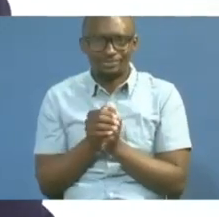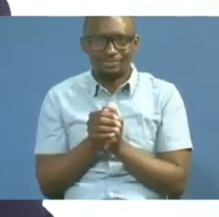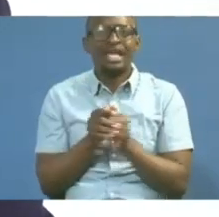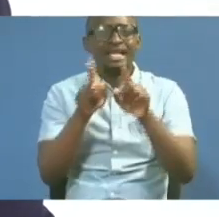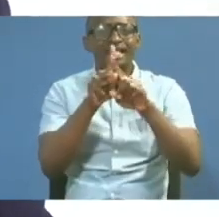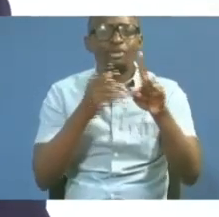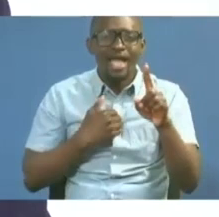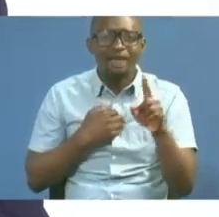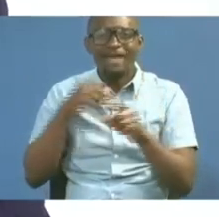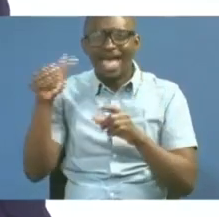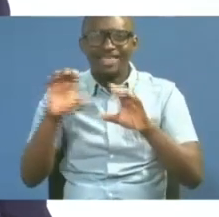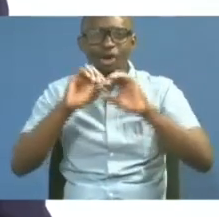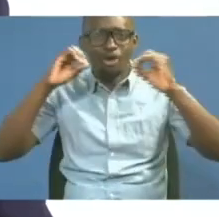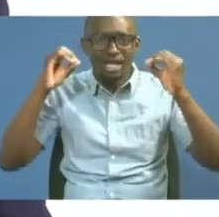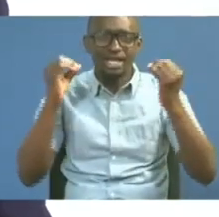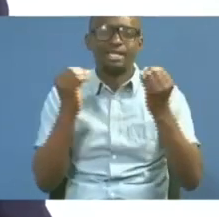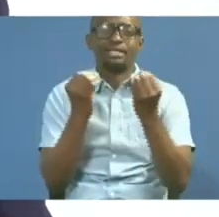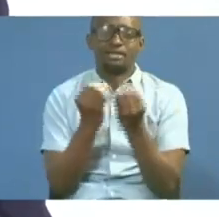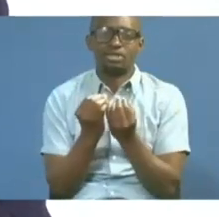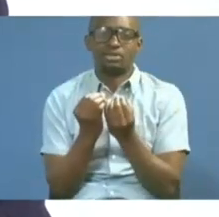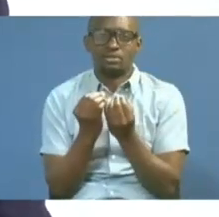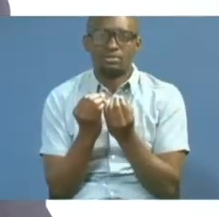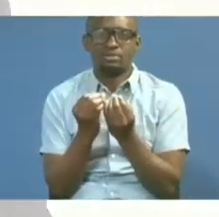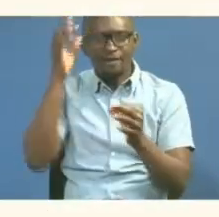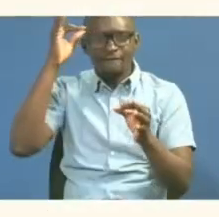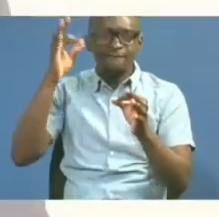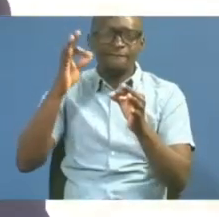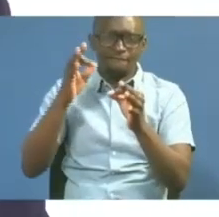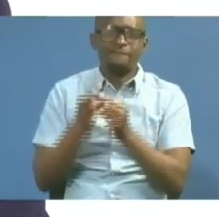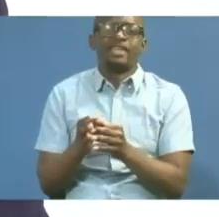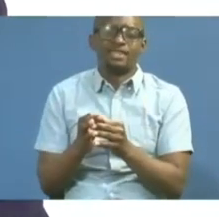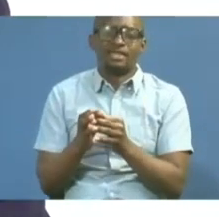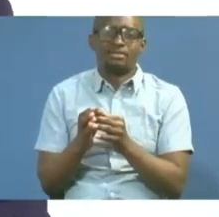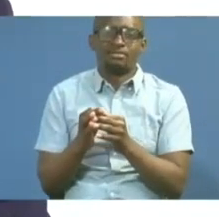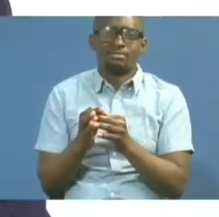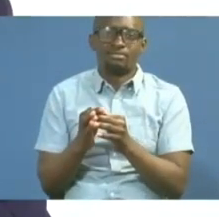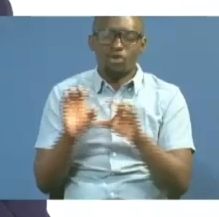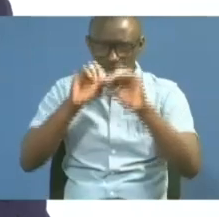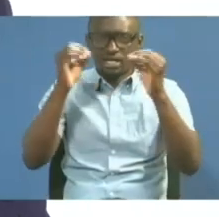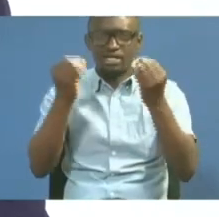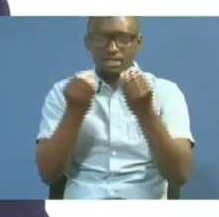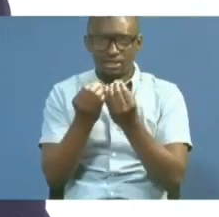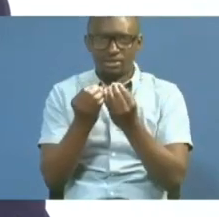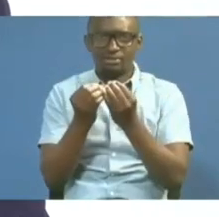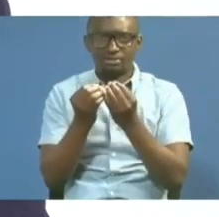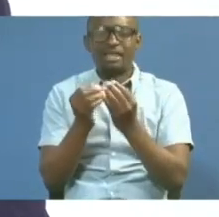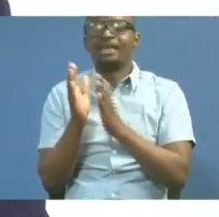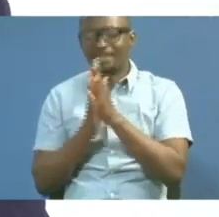a student. There are also other organizations, faith-based, they are also,